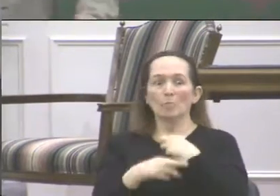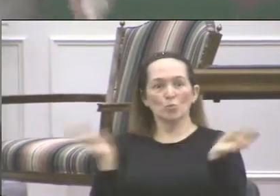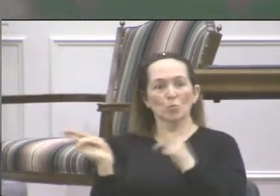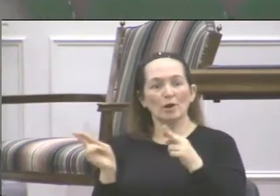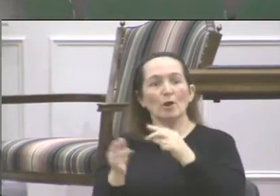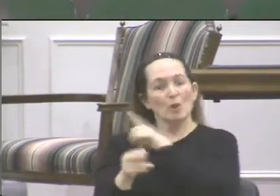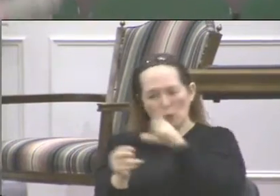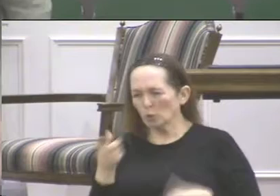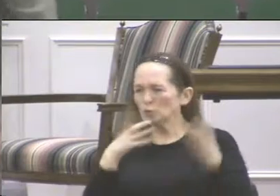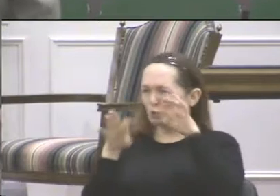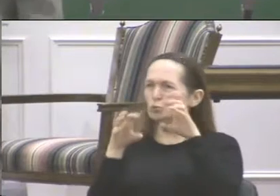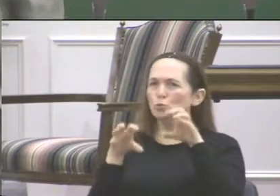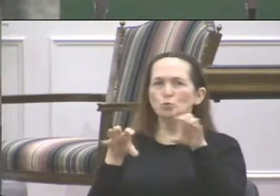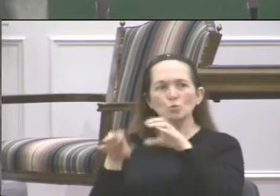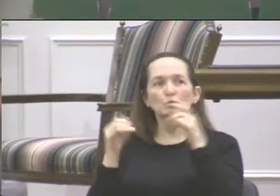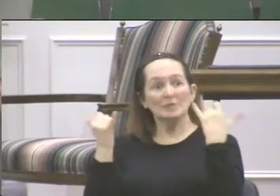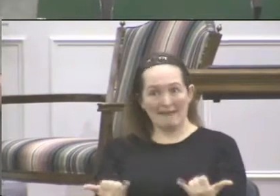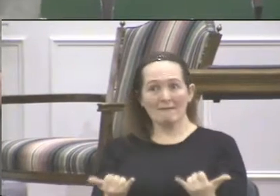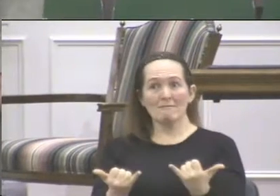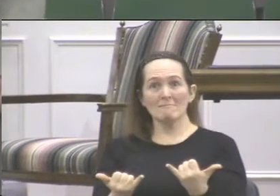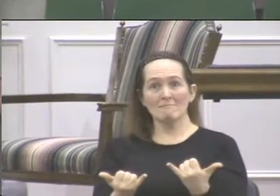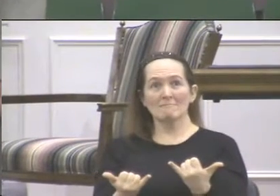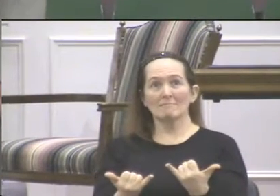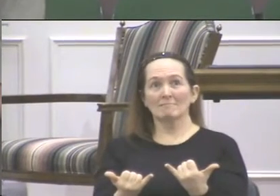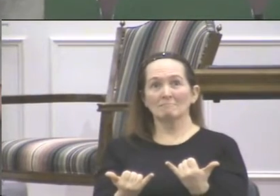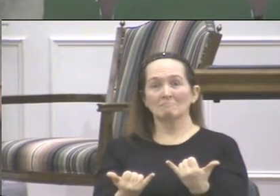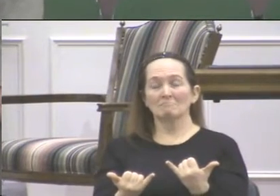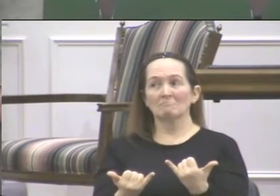I'm ready. Lord, let's do it now.